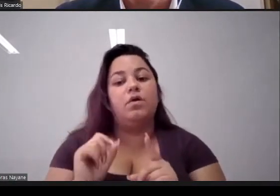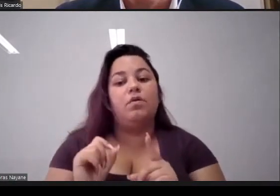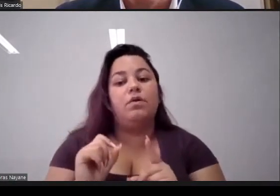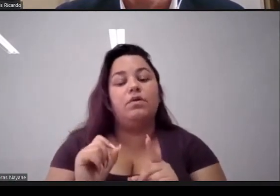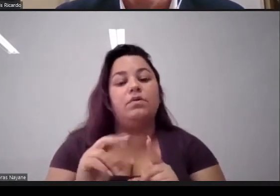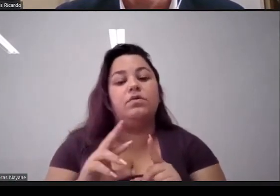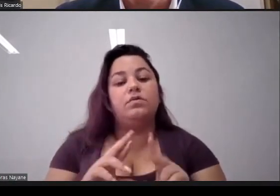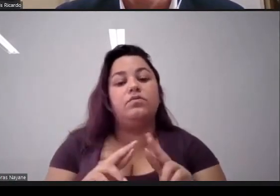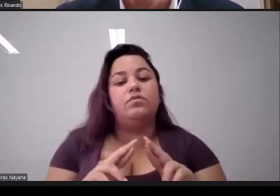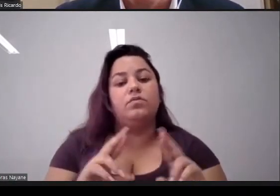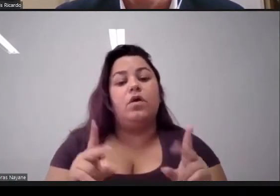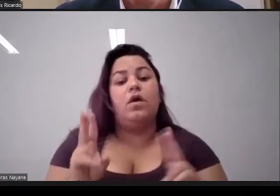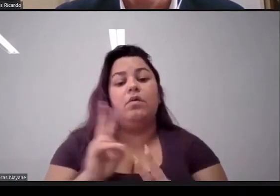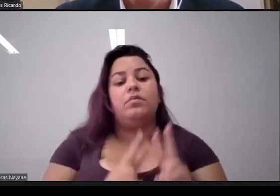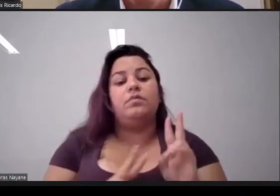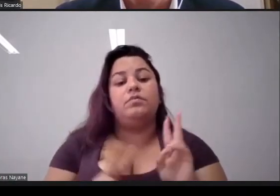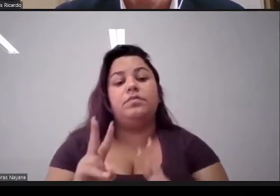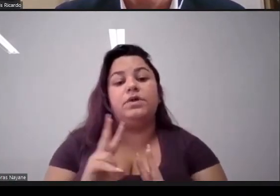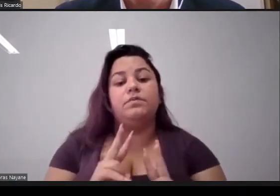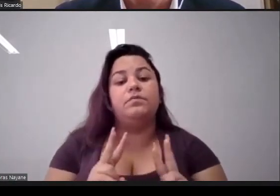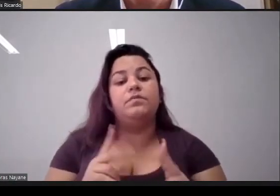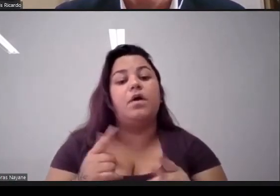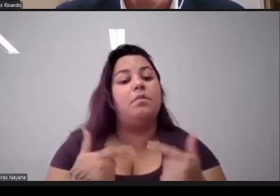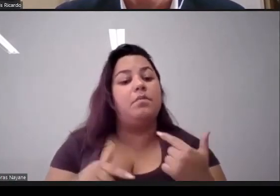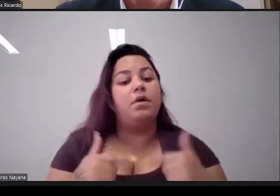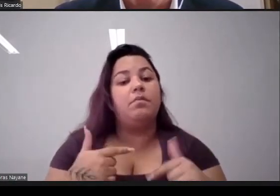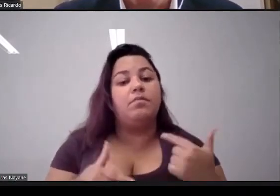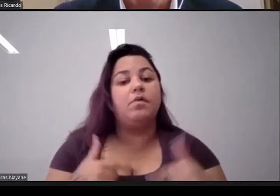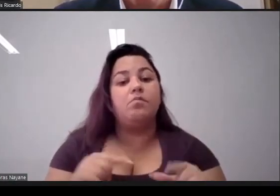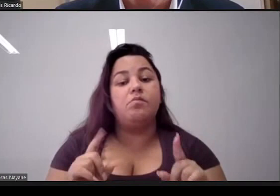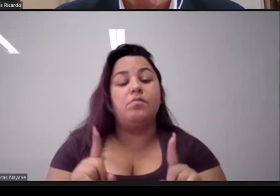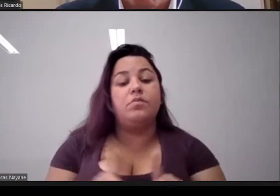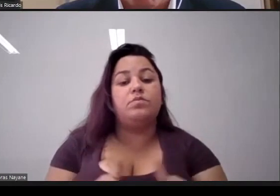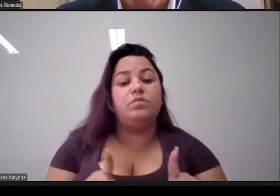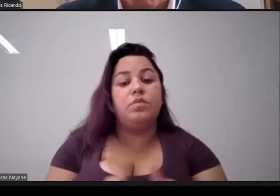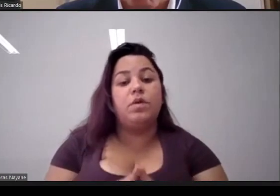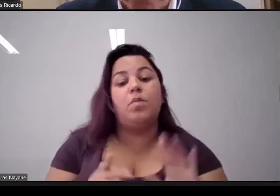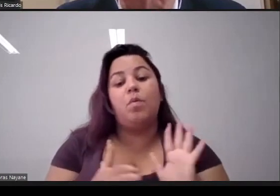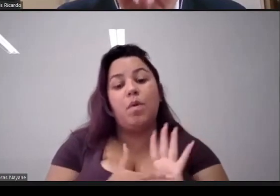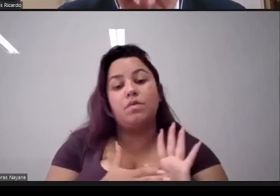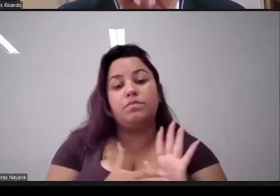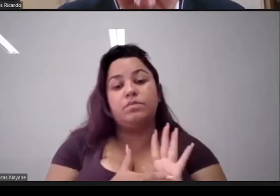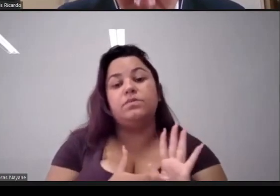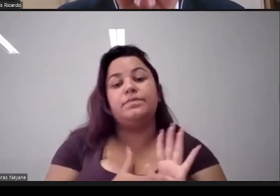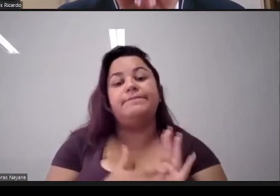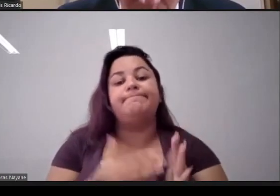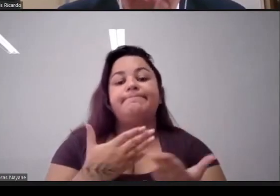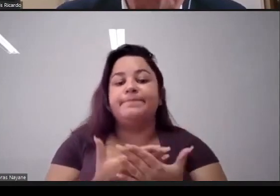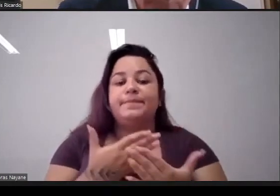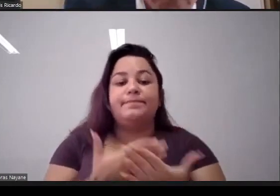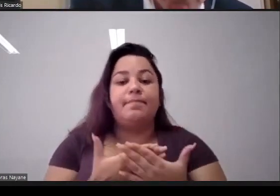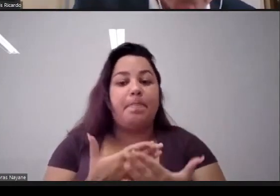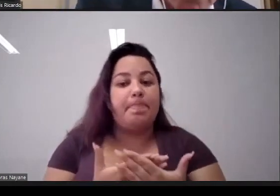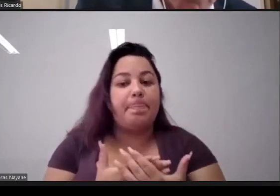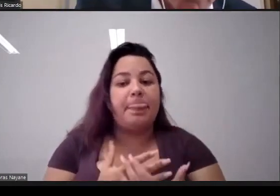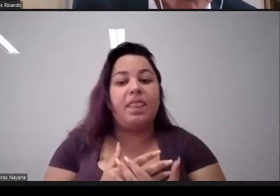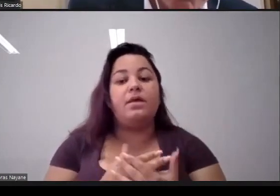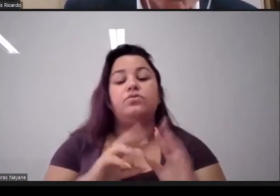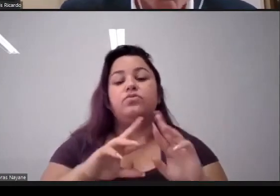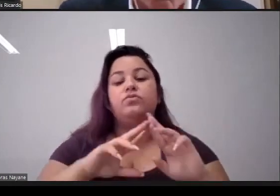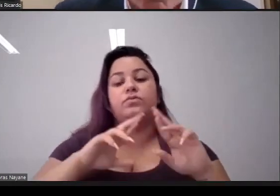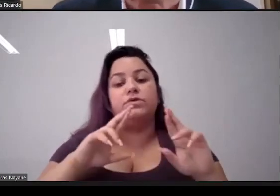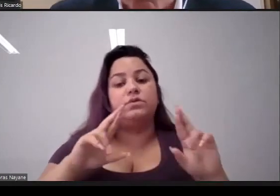under-stimulated with that. And in my point of view as well, we are working with a